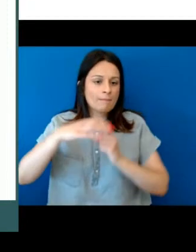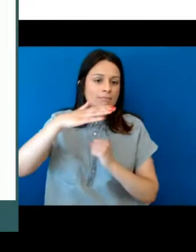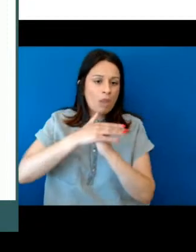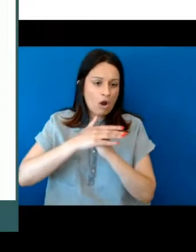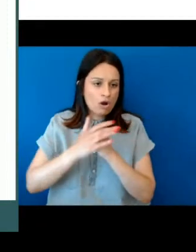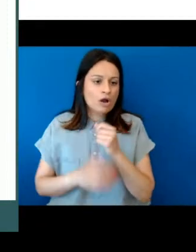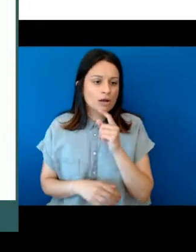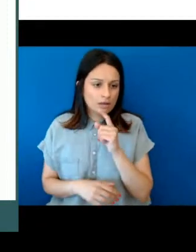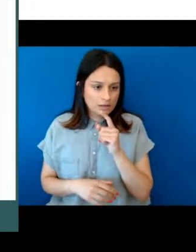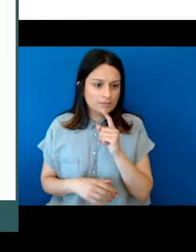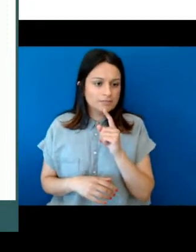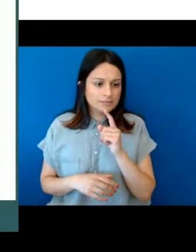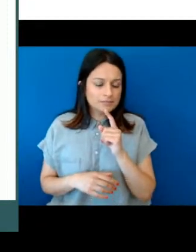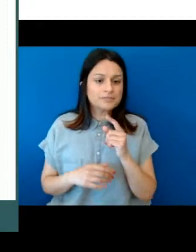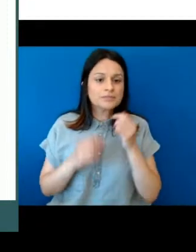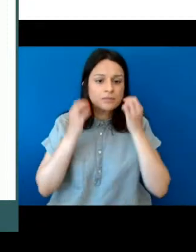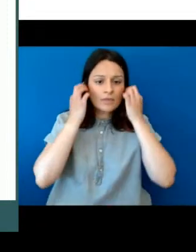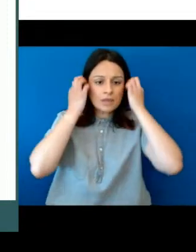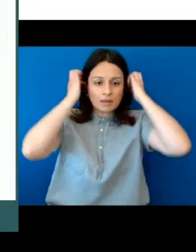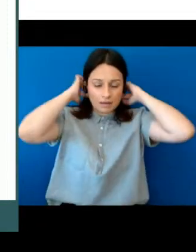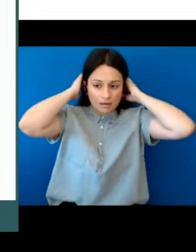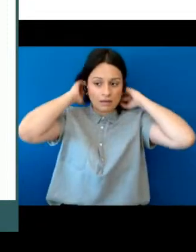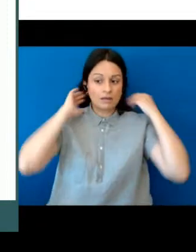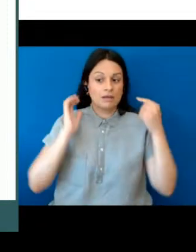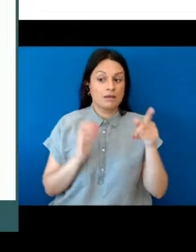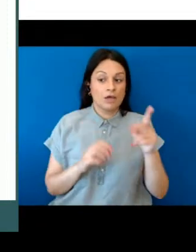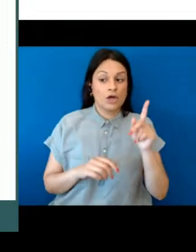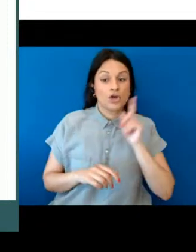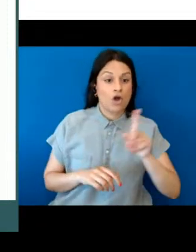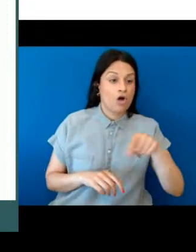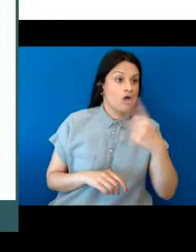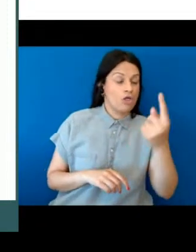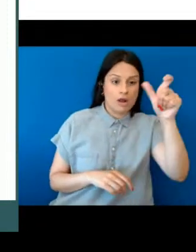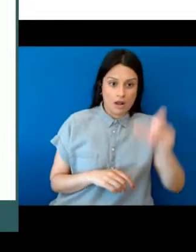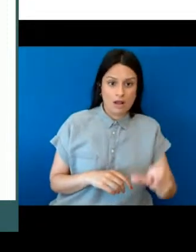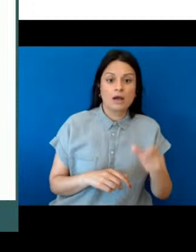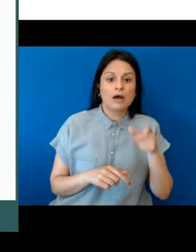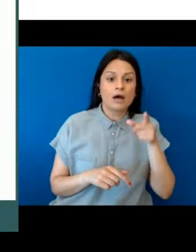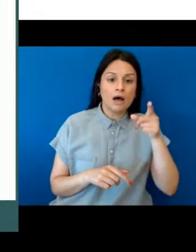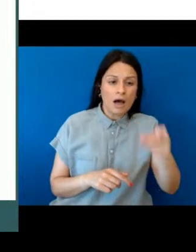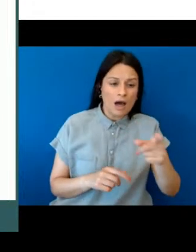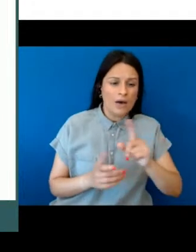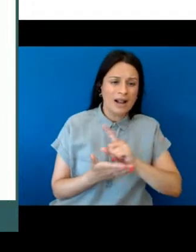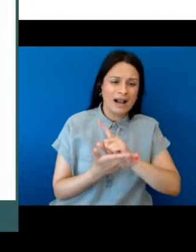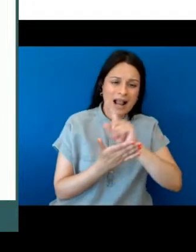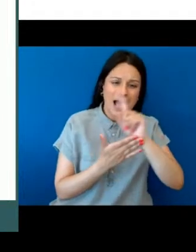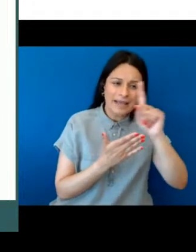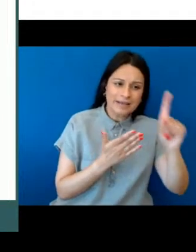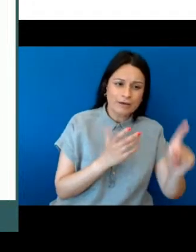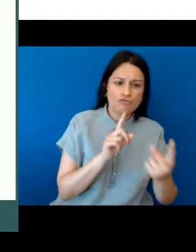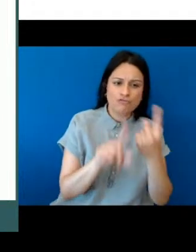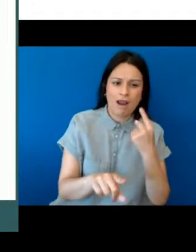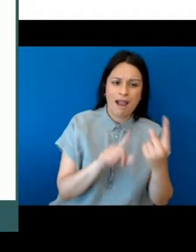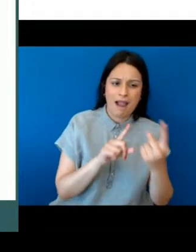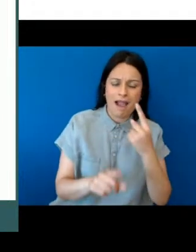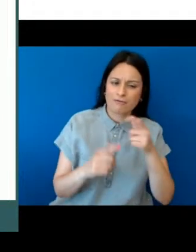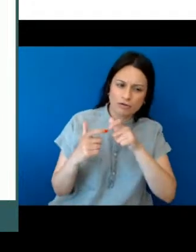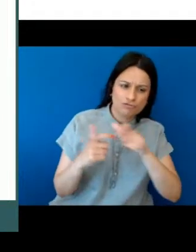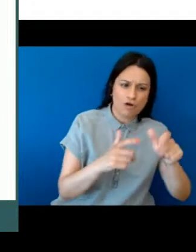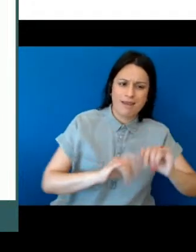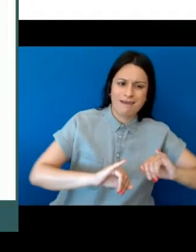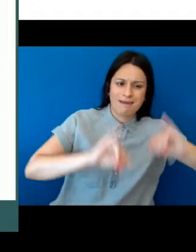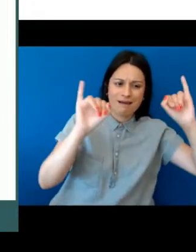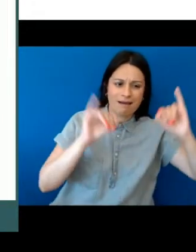Shona's symptoms are much more at the bottom, this chronic late phase reaction, with T cells